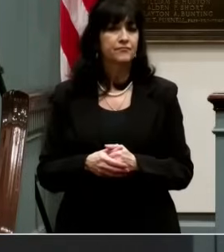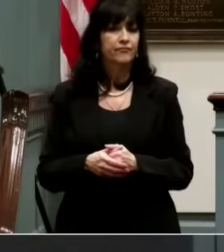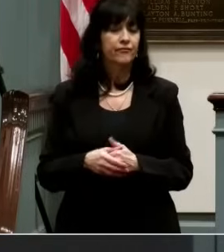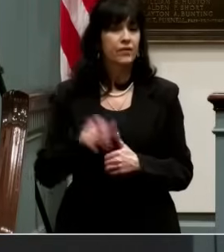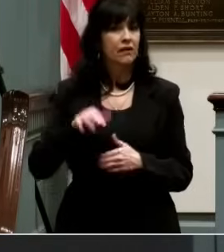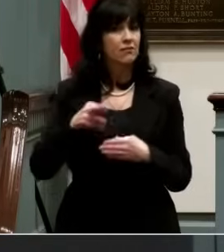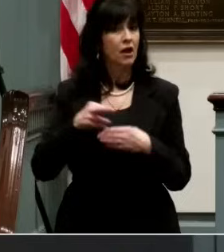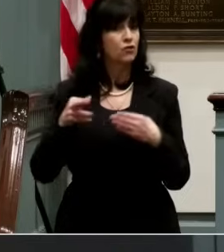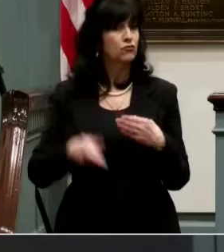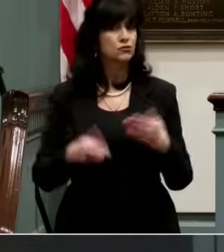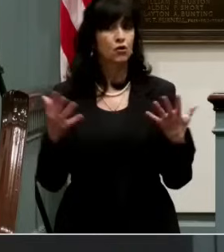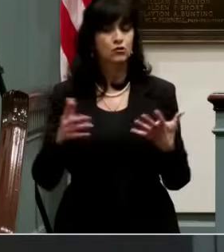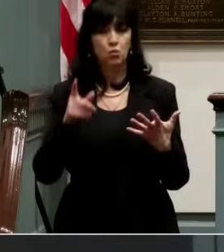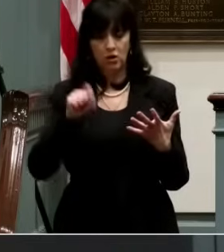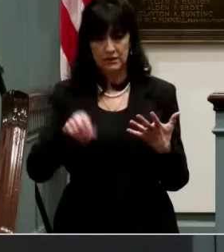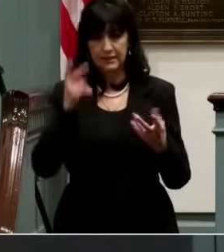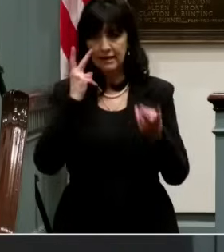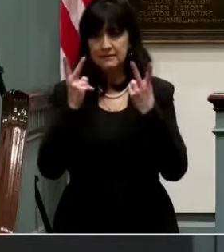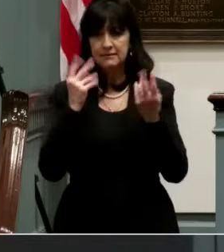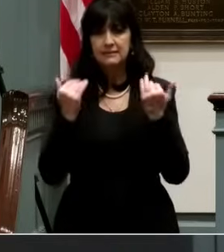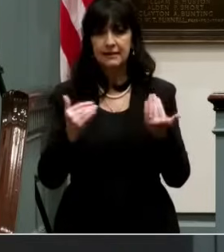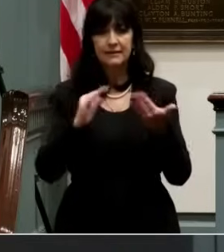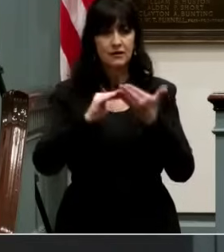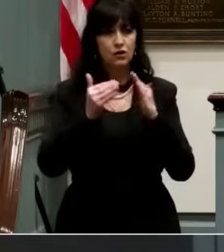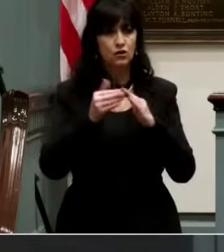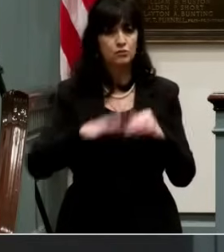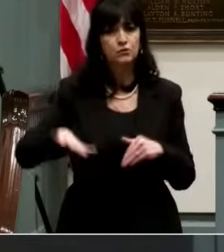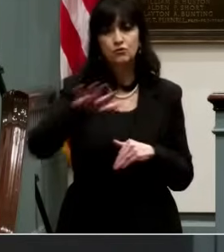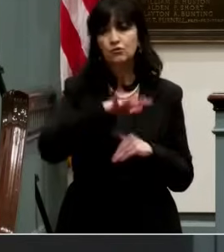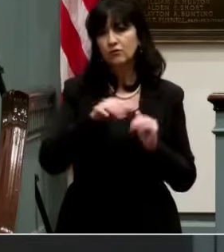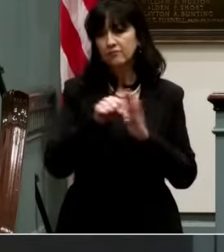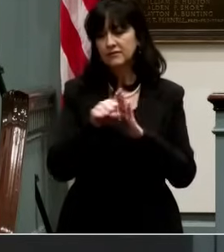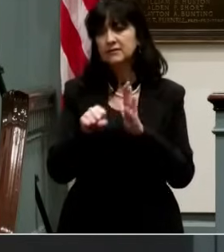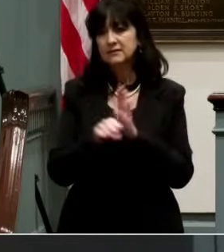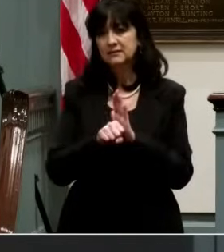The results are visible in communities across the state.